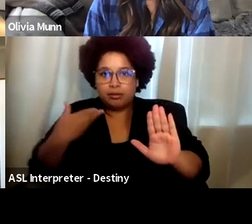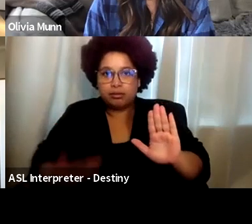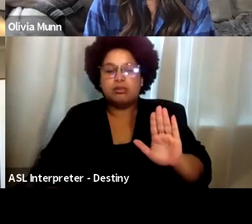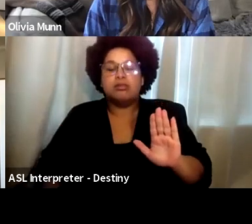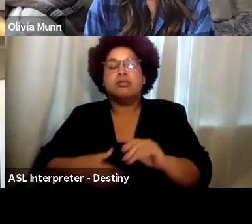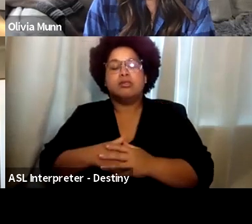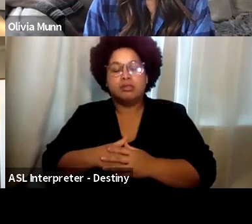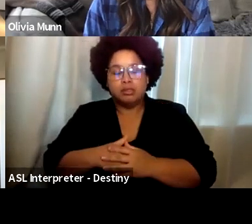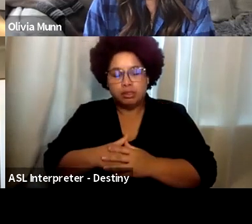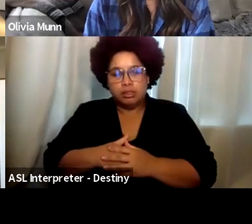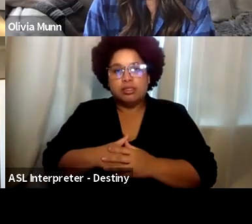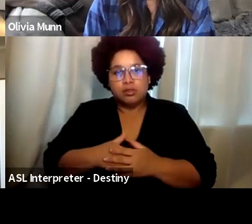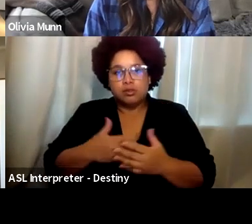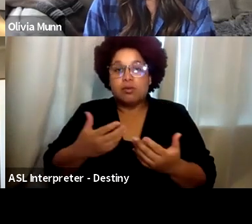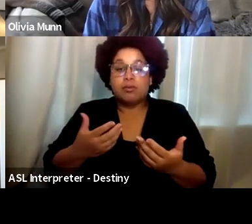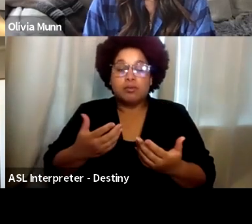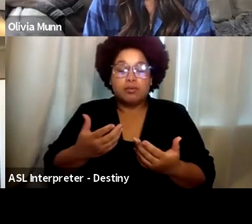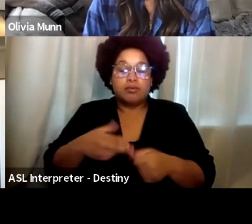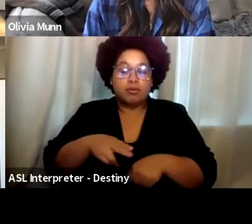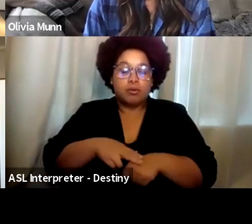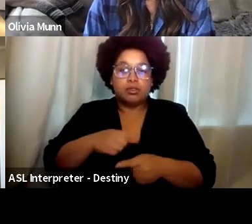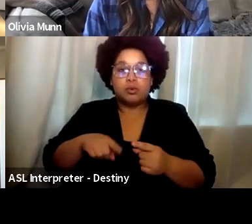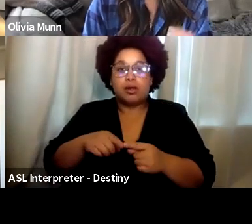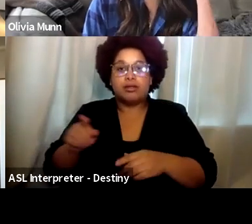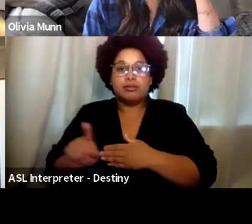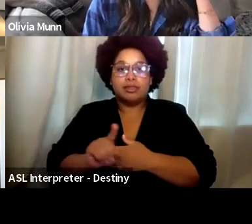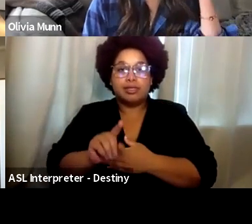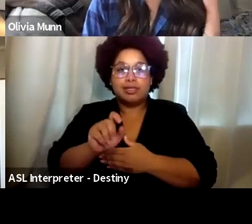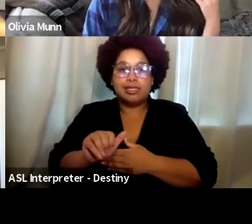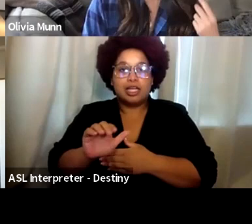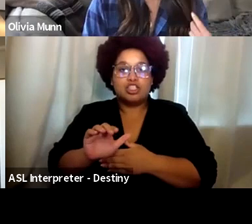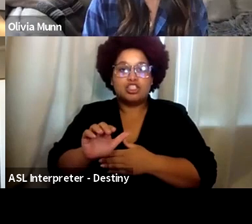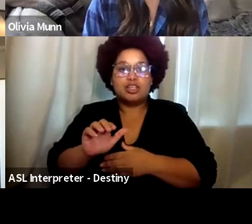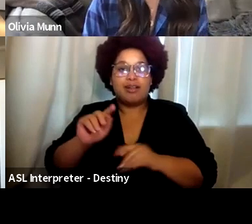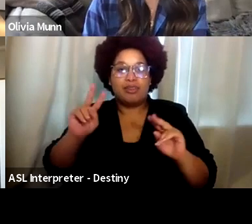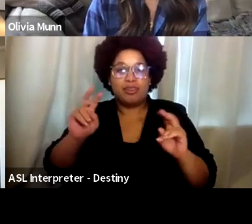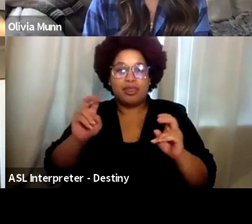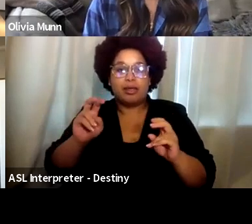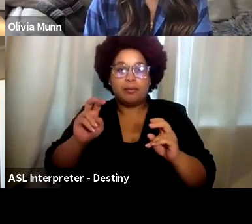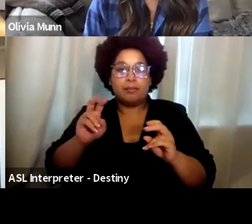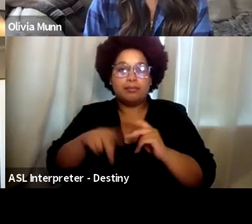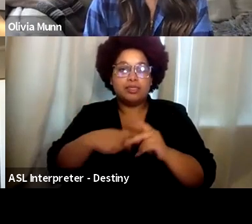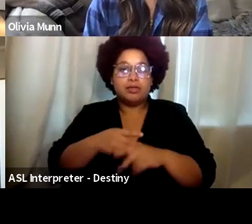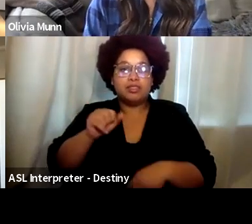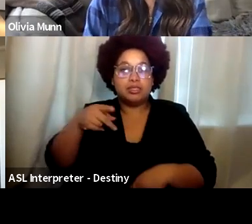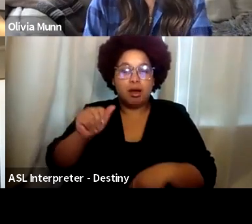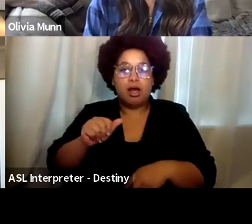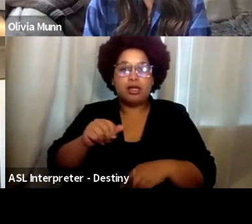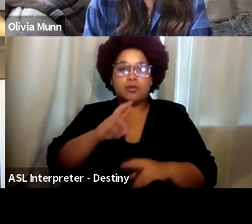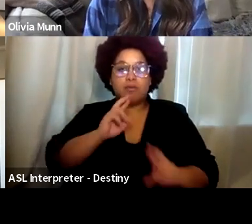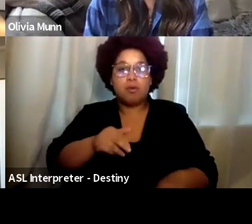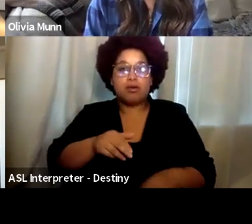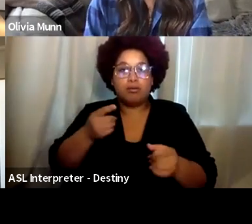up, in front of the Asian themed spa in Atlanta reporting on that horrible event, it felt